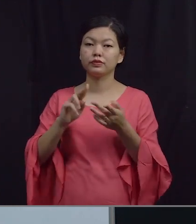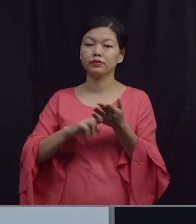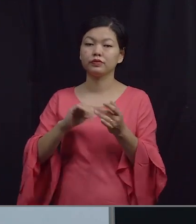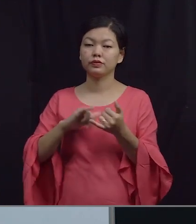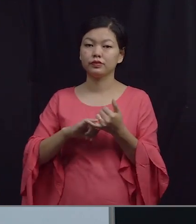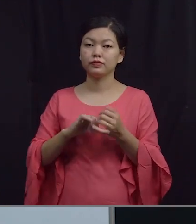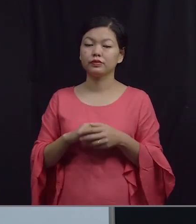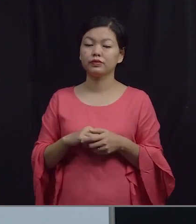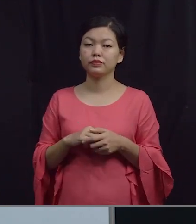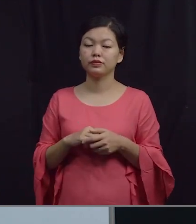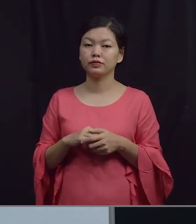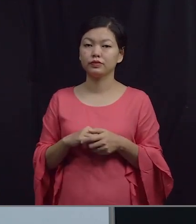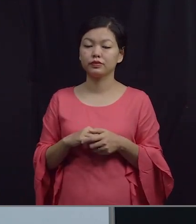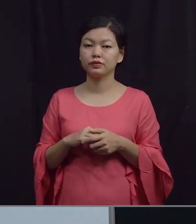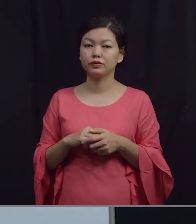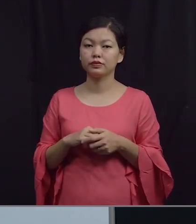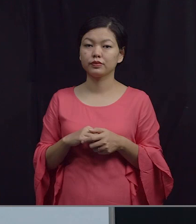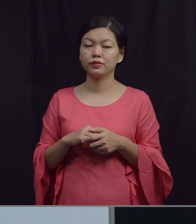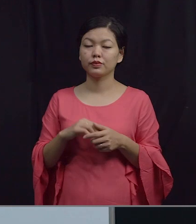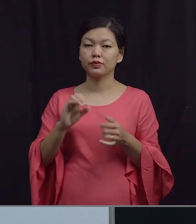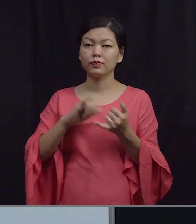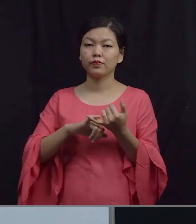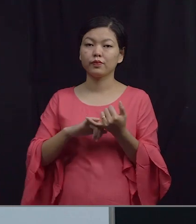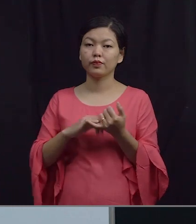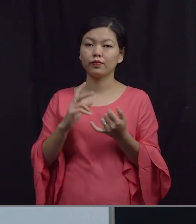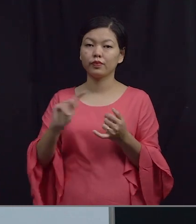as the tangent